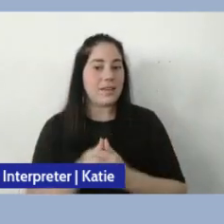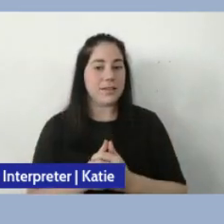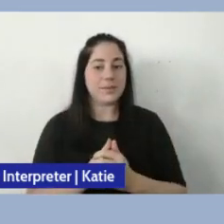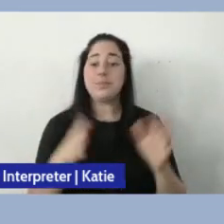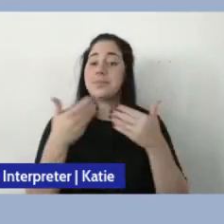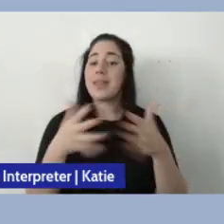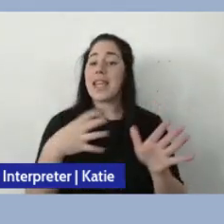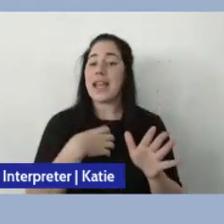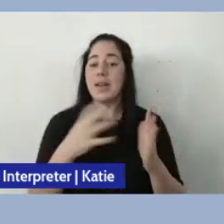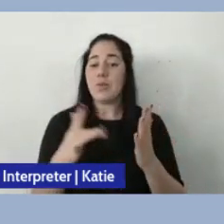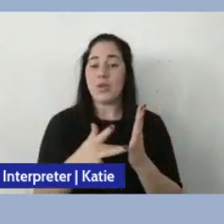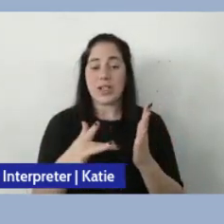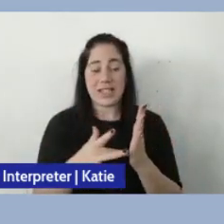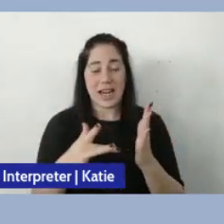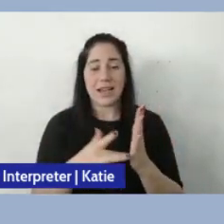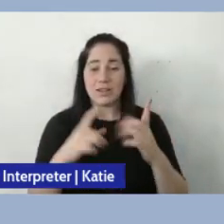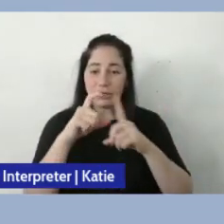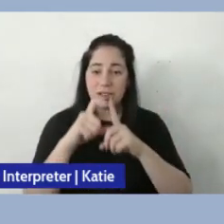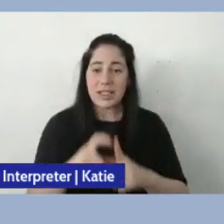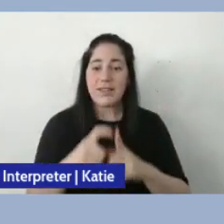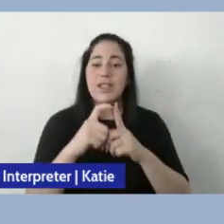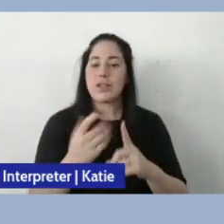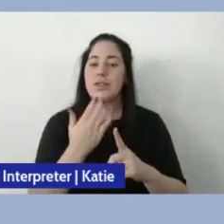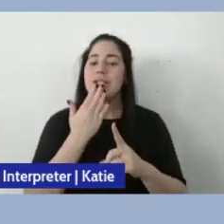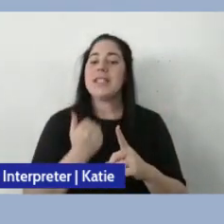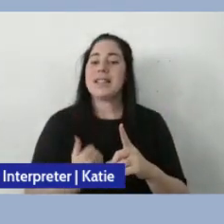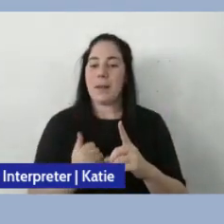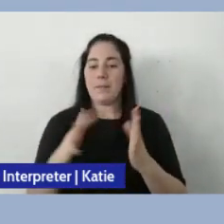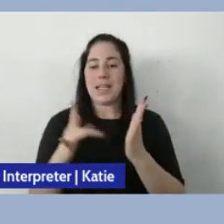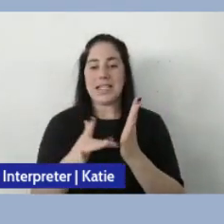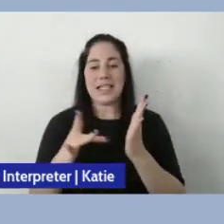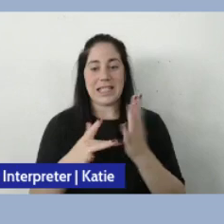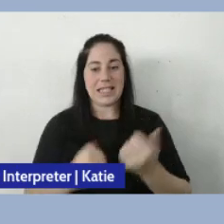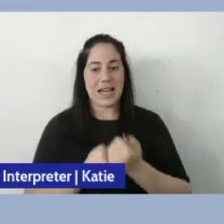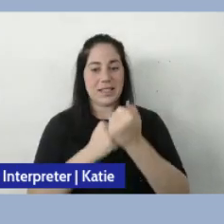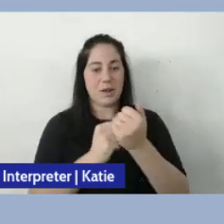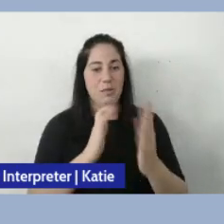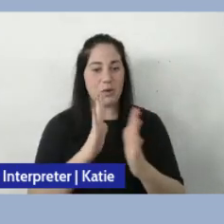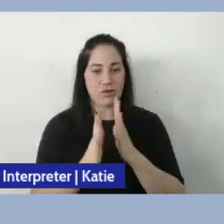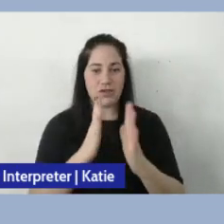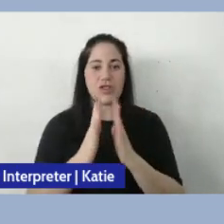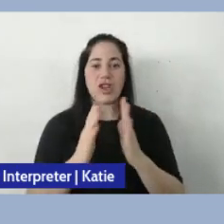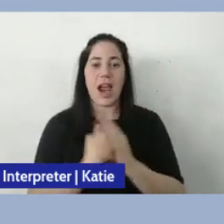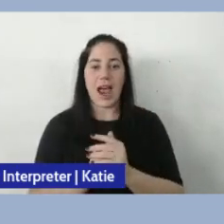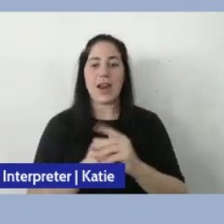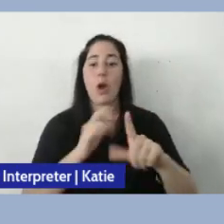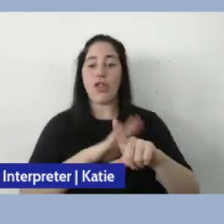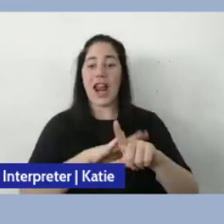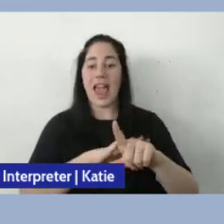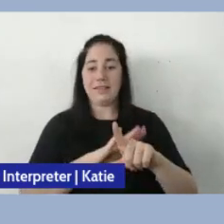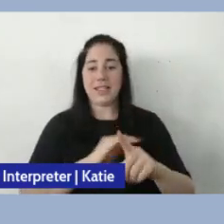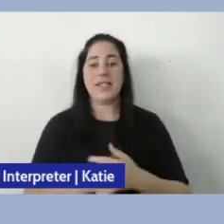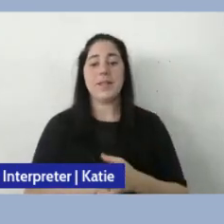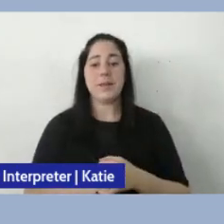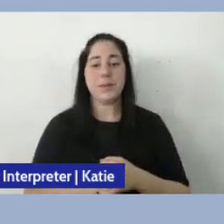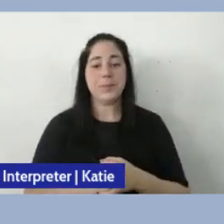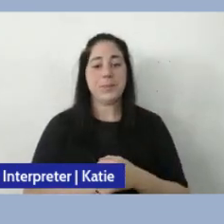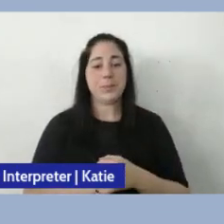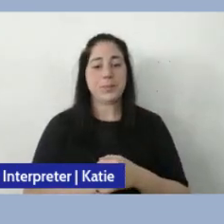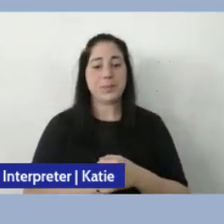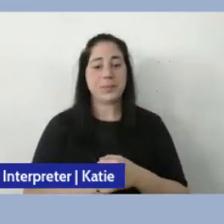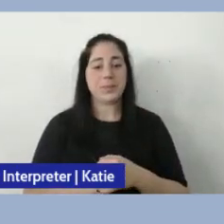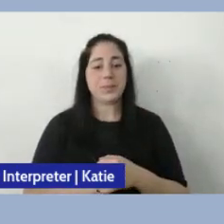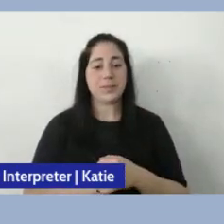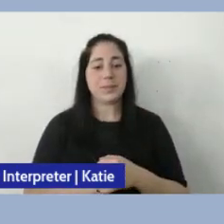technical difficulties, please chat to us via the tech support button located on the left-hand side of the screen. All